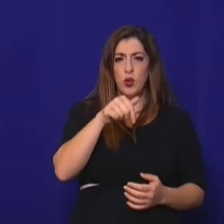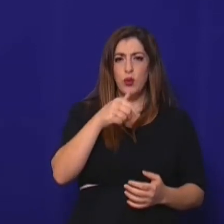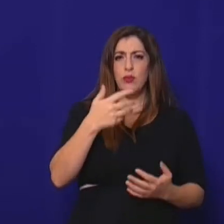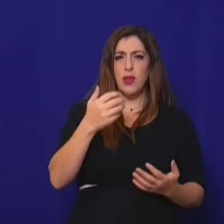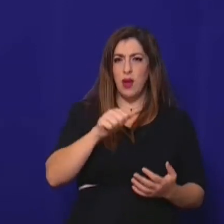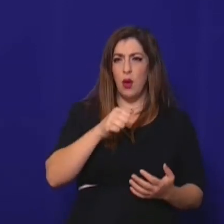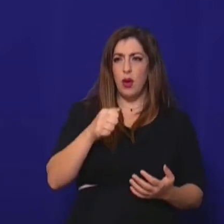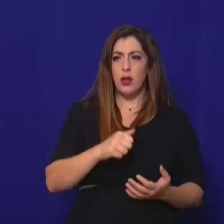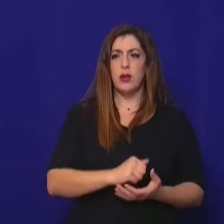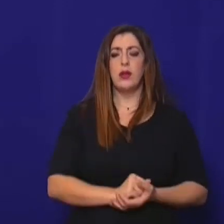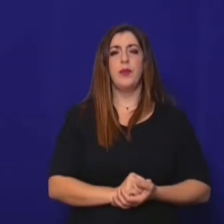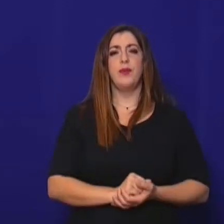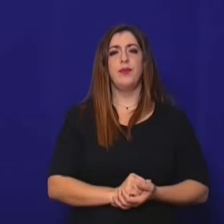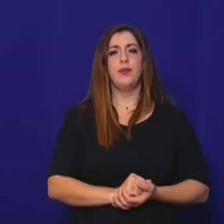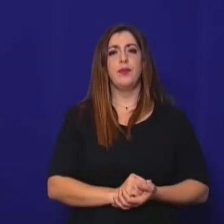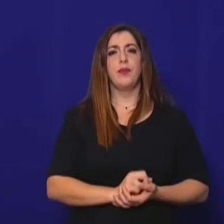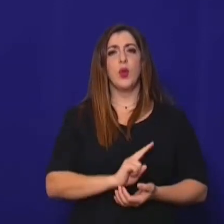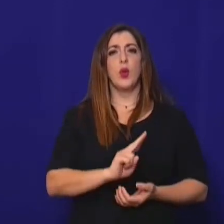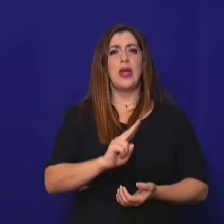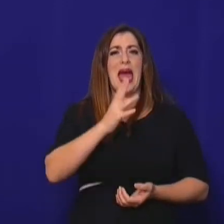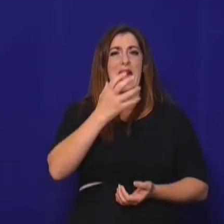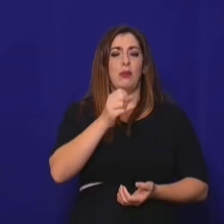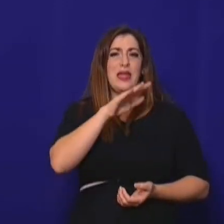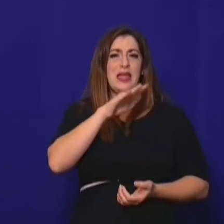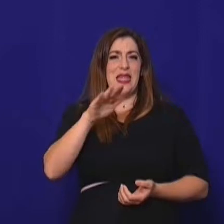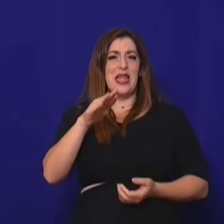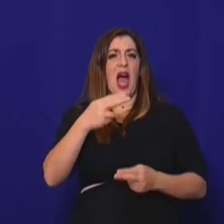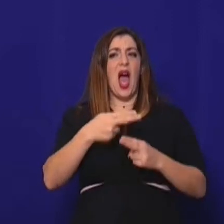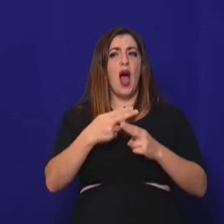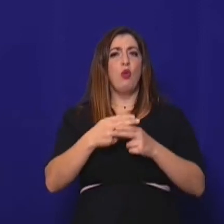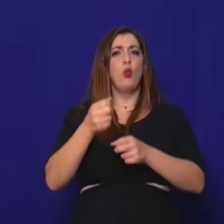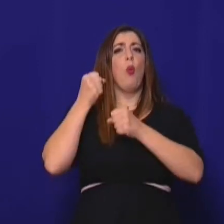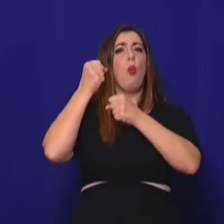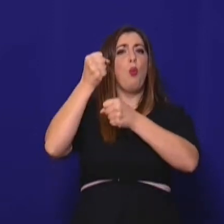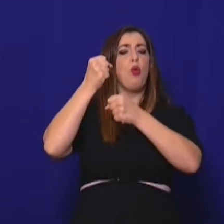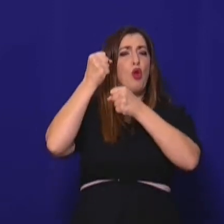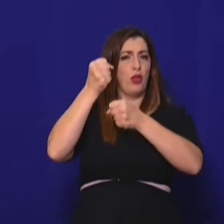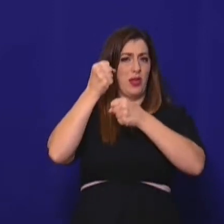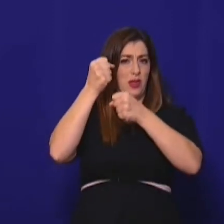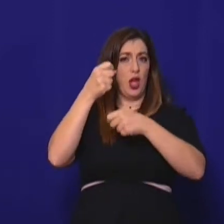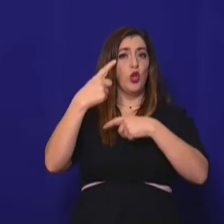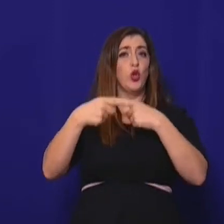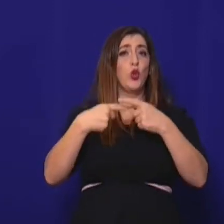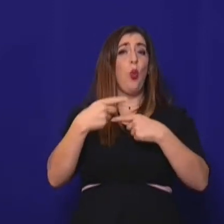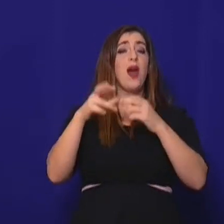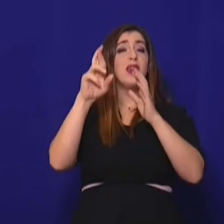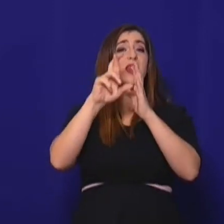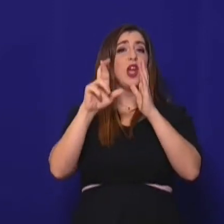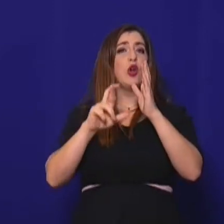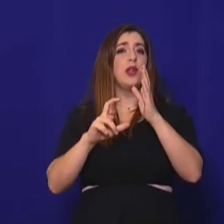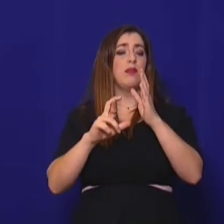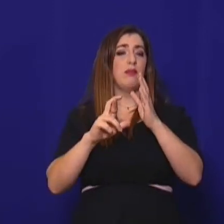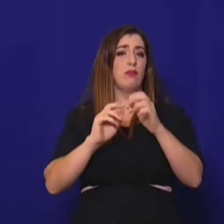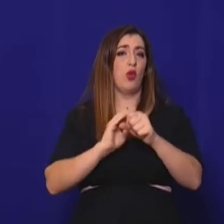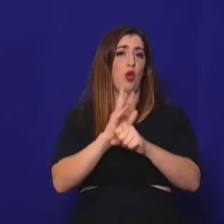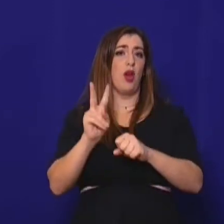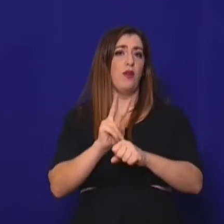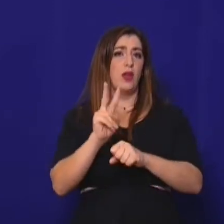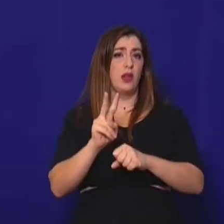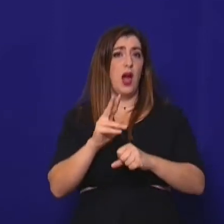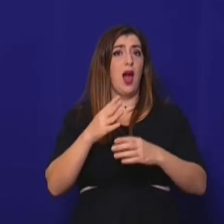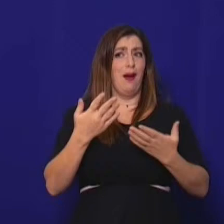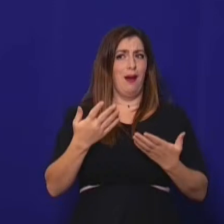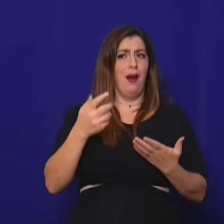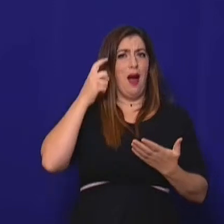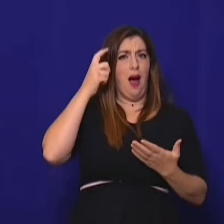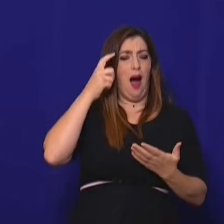are planning a protest tomorrow against COVID-19 restrictions. Are you concerned that COVID